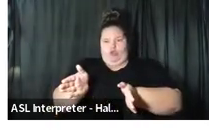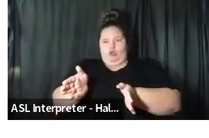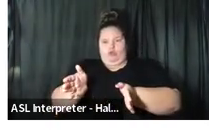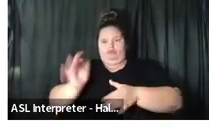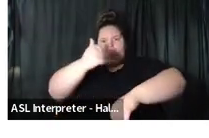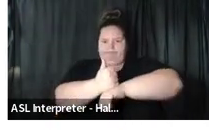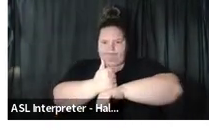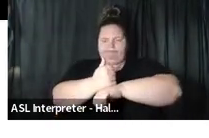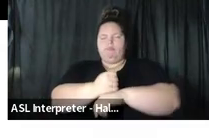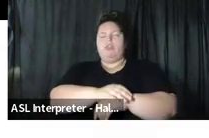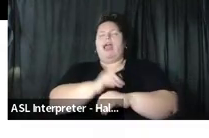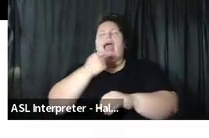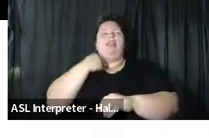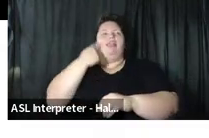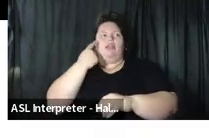just much